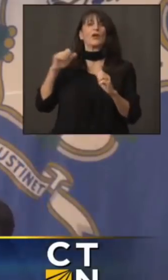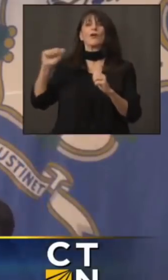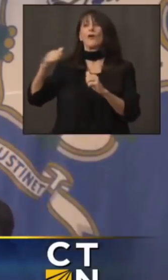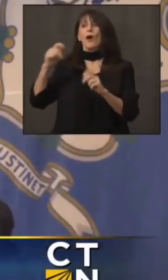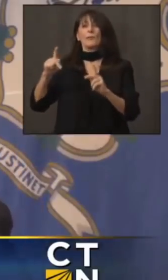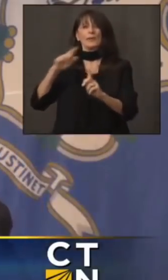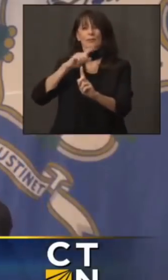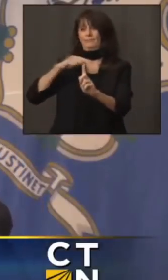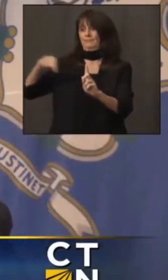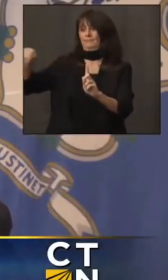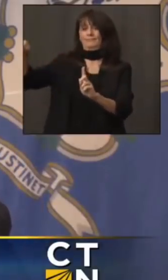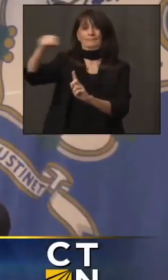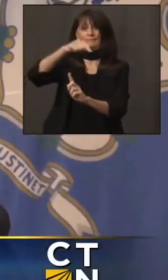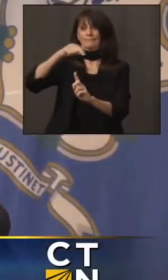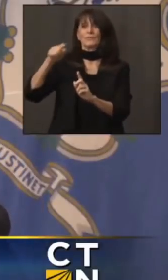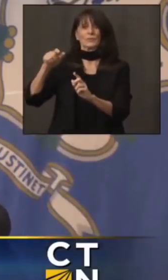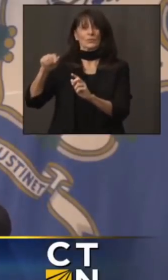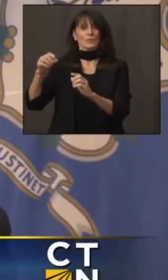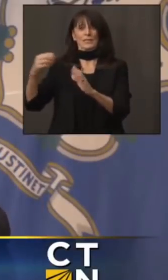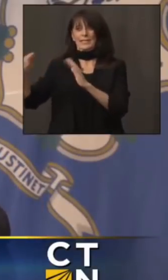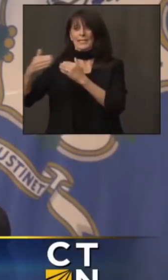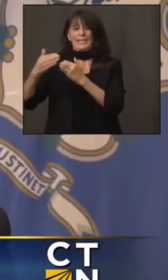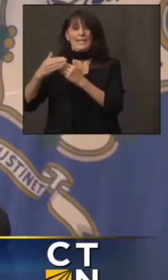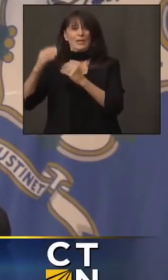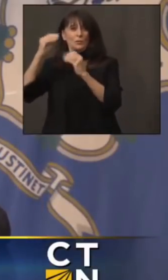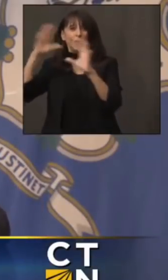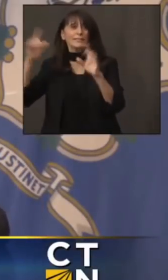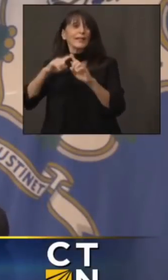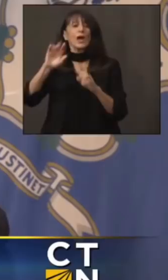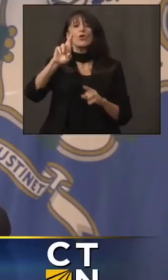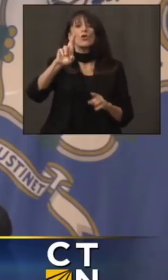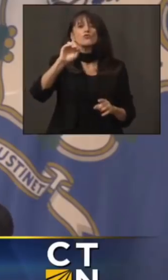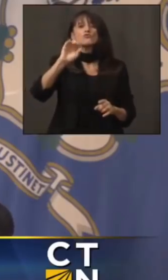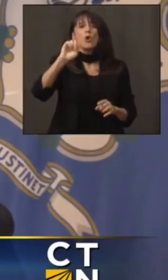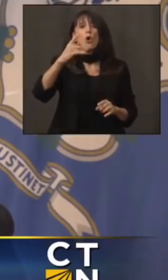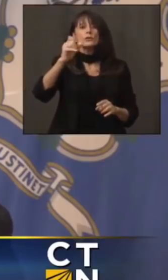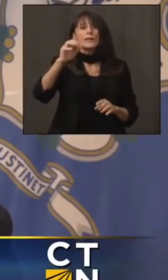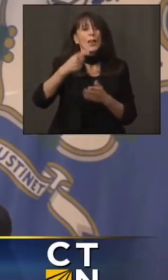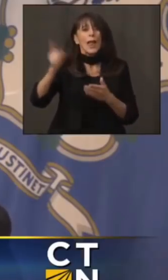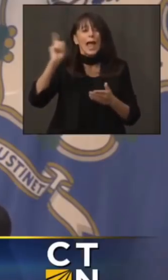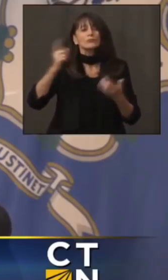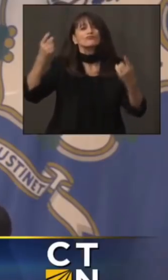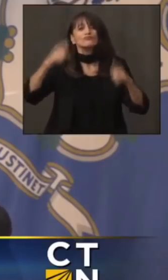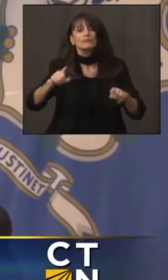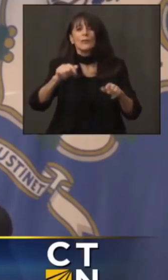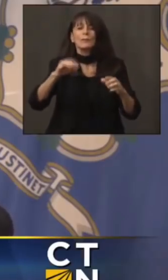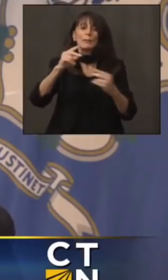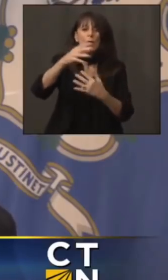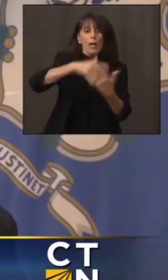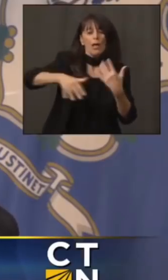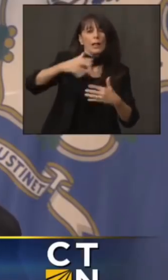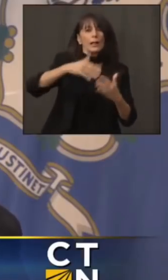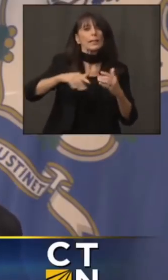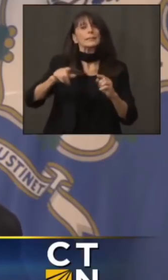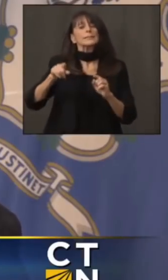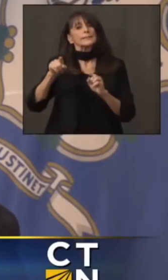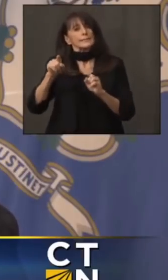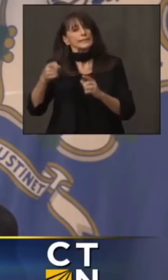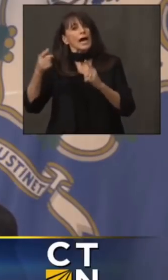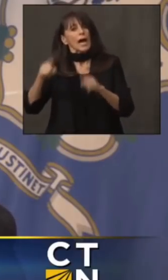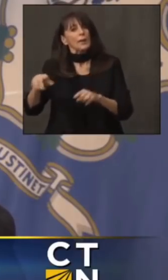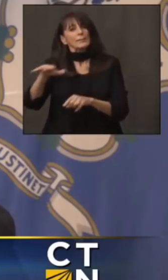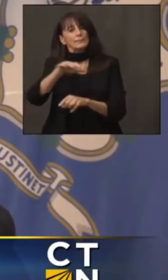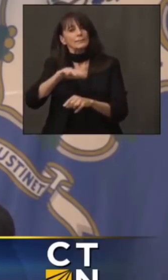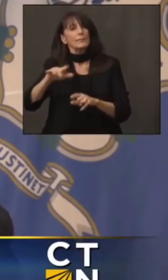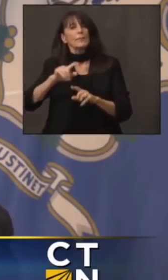tested. Let's say they were a little casual in some of the Rose Garden events and some of those big, rallies. I appreciate that, but